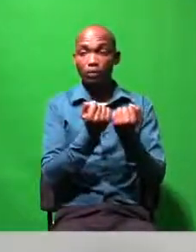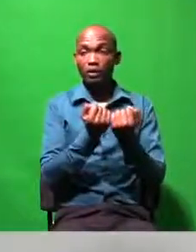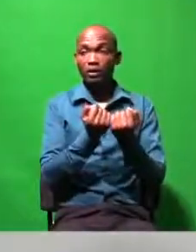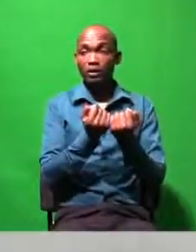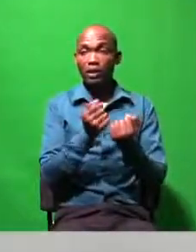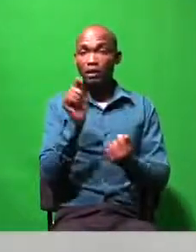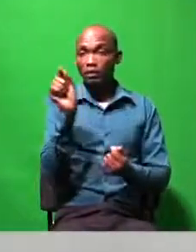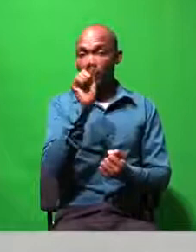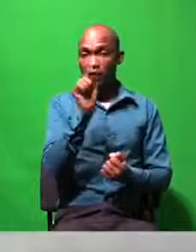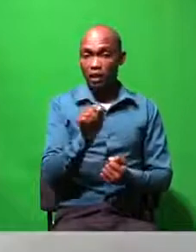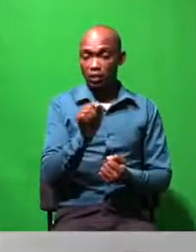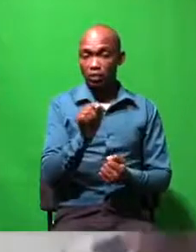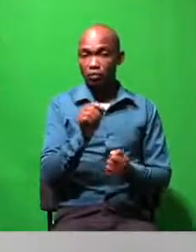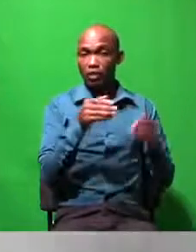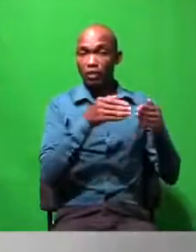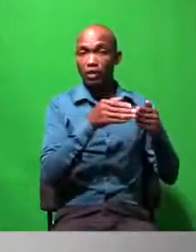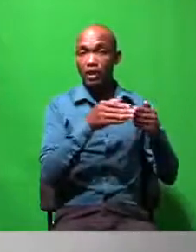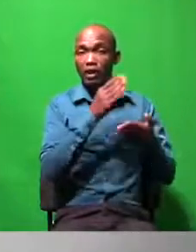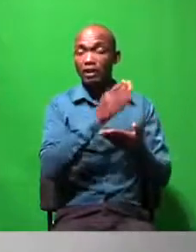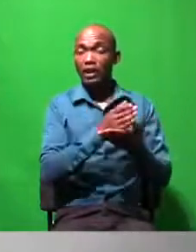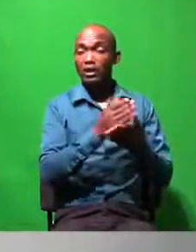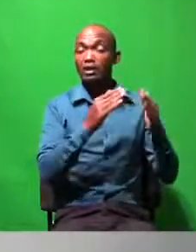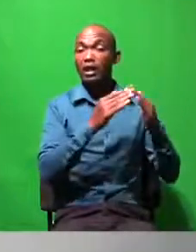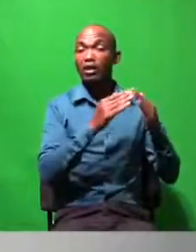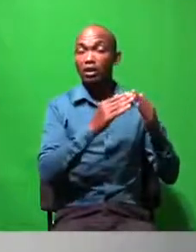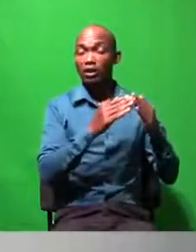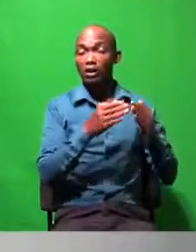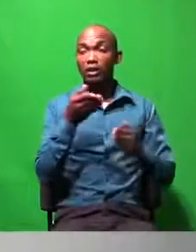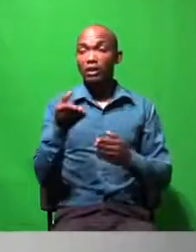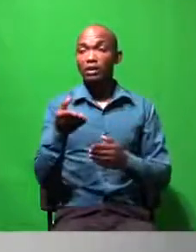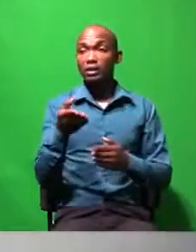angles. And also there is angle Y.